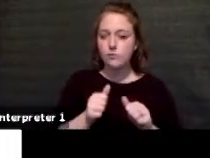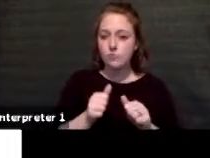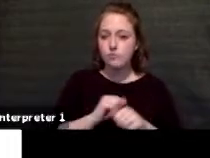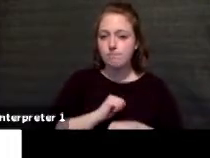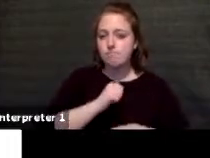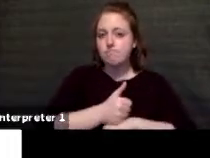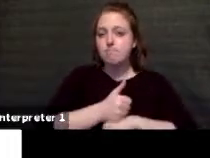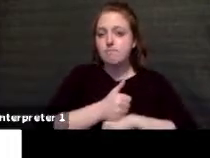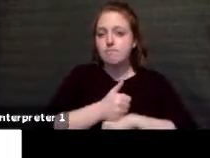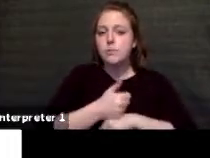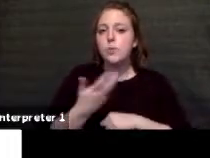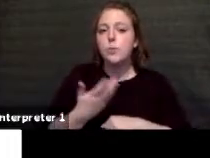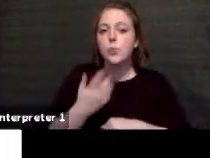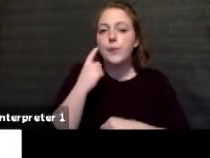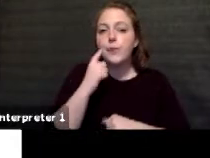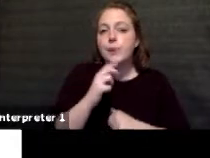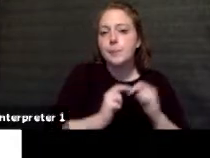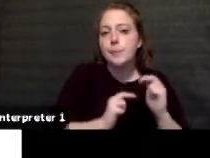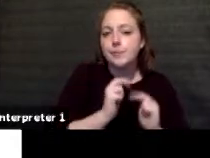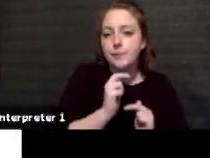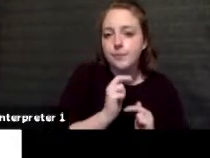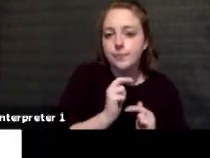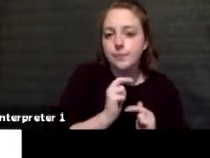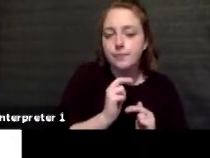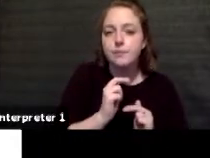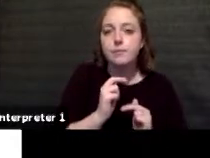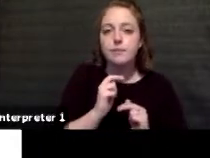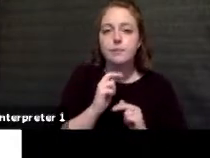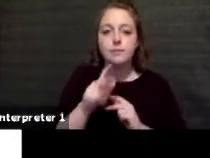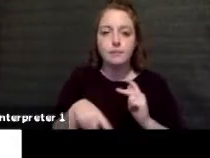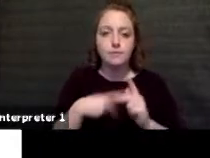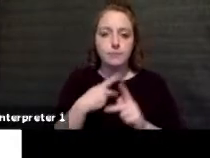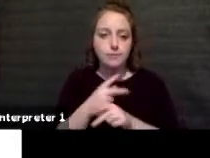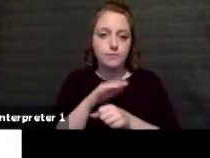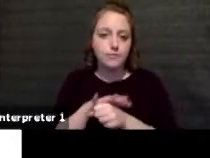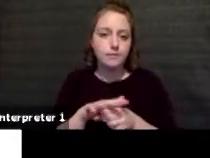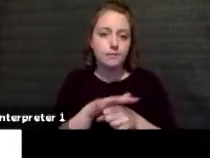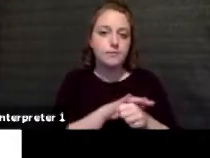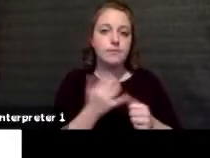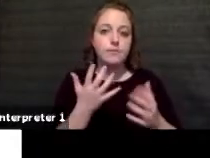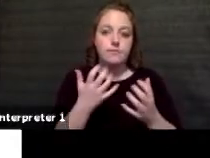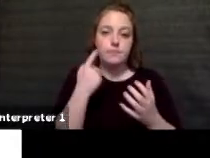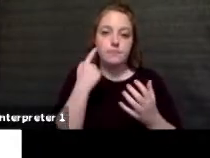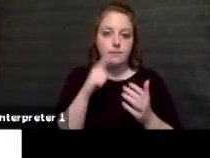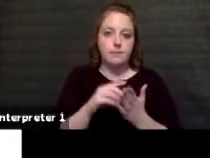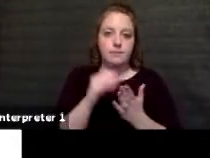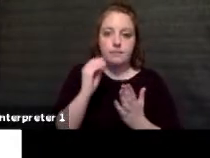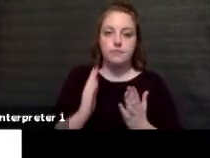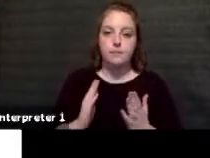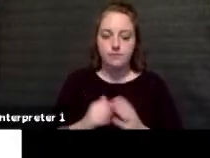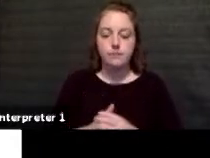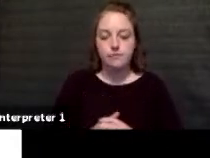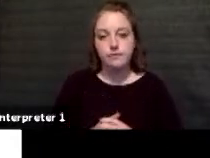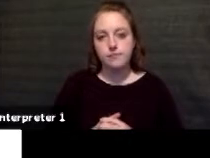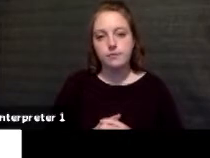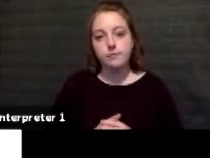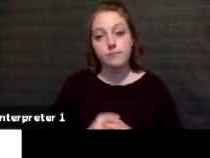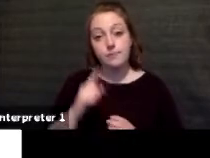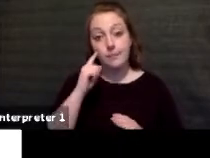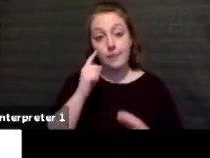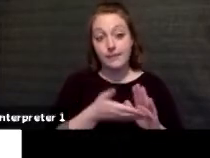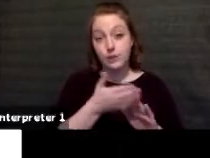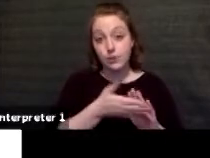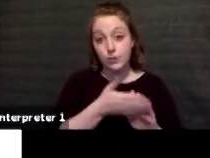facilities and the kinds of spaces we want for our students. So, you know, I think it's efficiencies